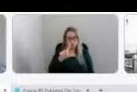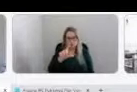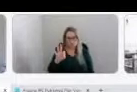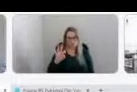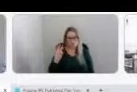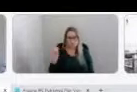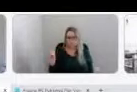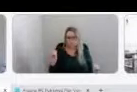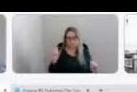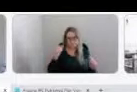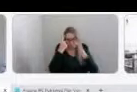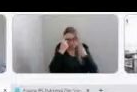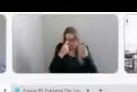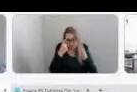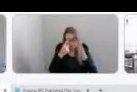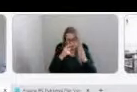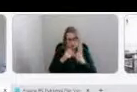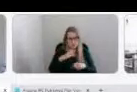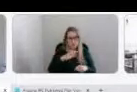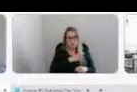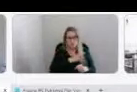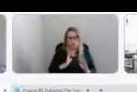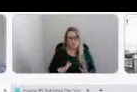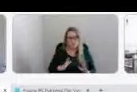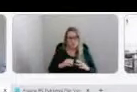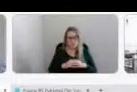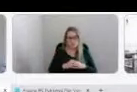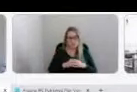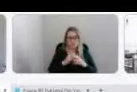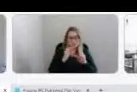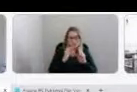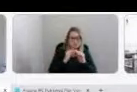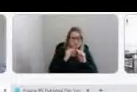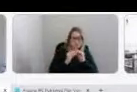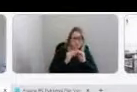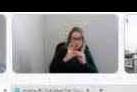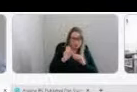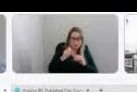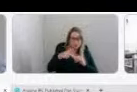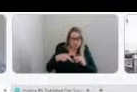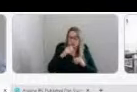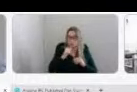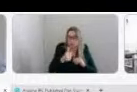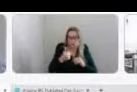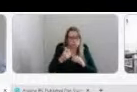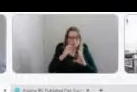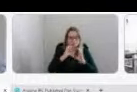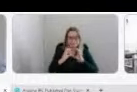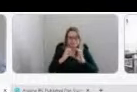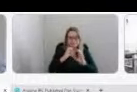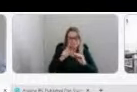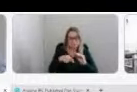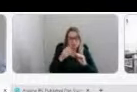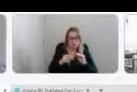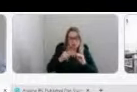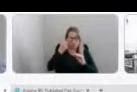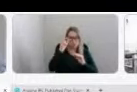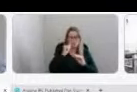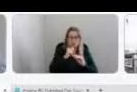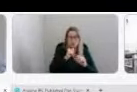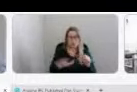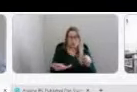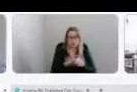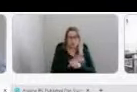consideration by the commissioners of our revised map nor conversation about northern arizona as a whole the